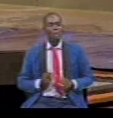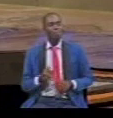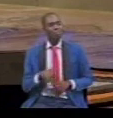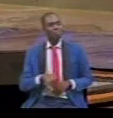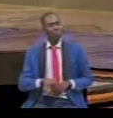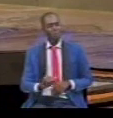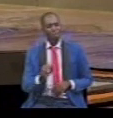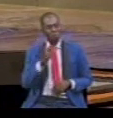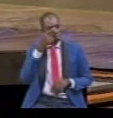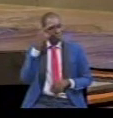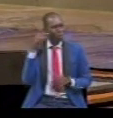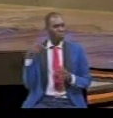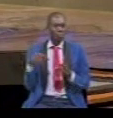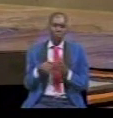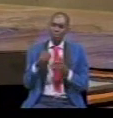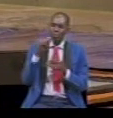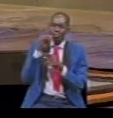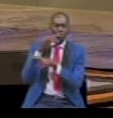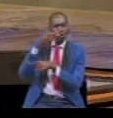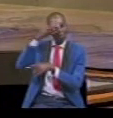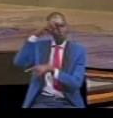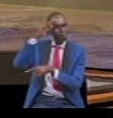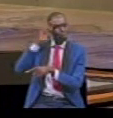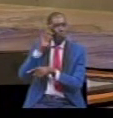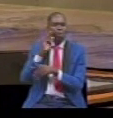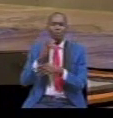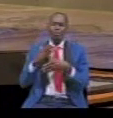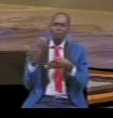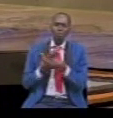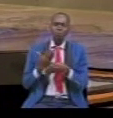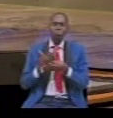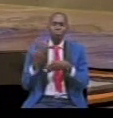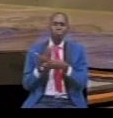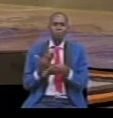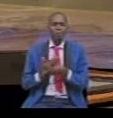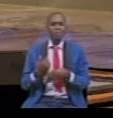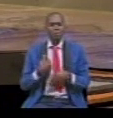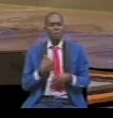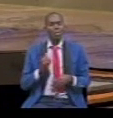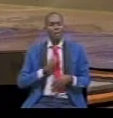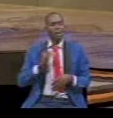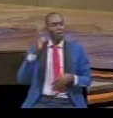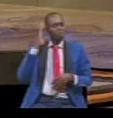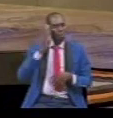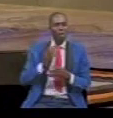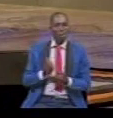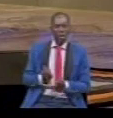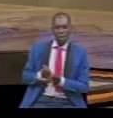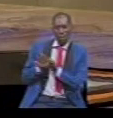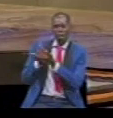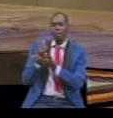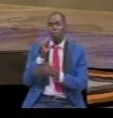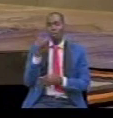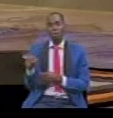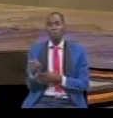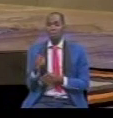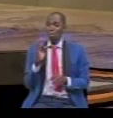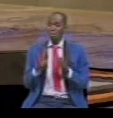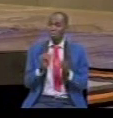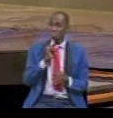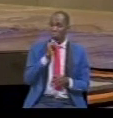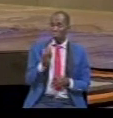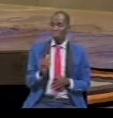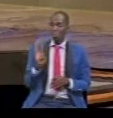because this widow troubleth me, I will avenge her, lest by a continual